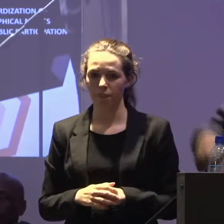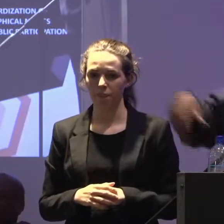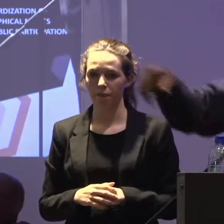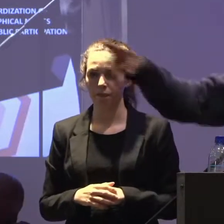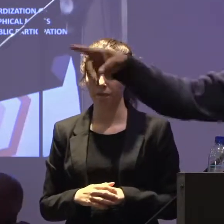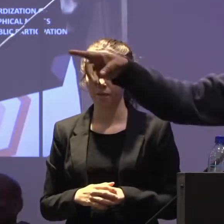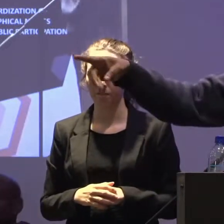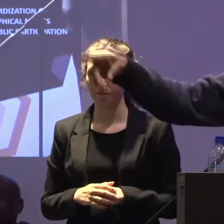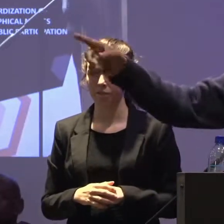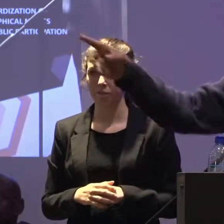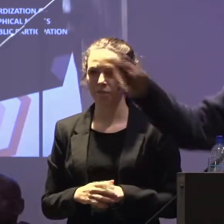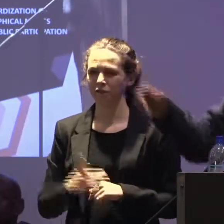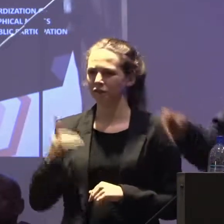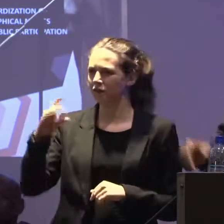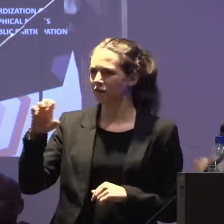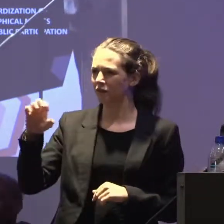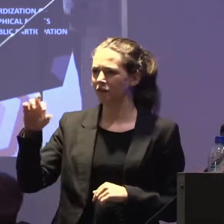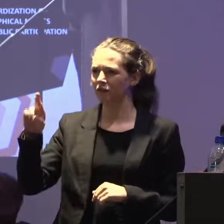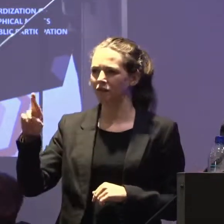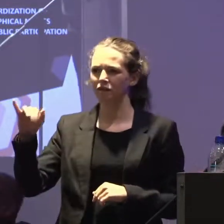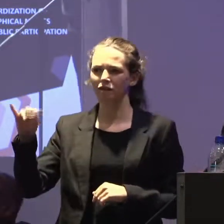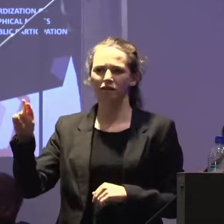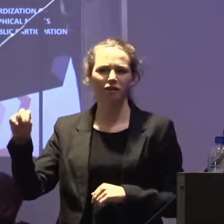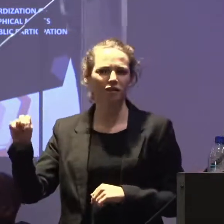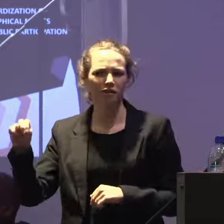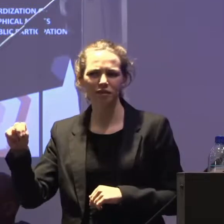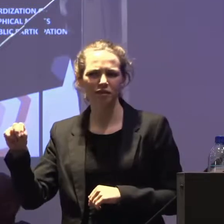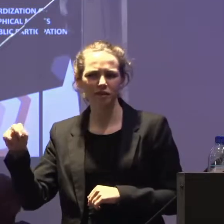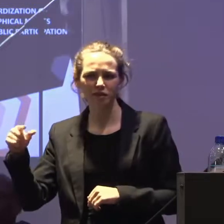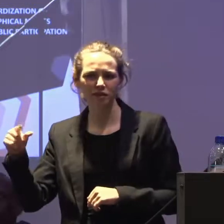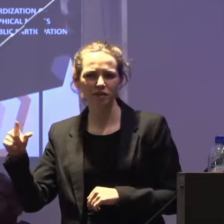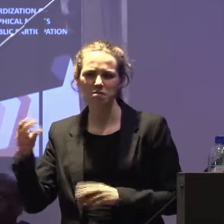Their king, or something like that.